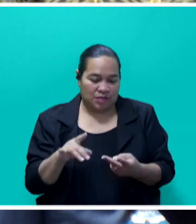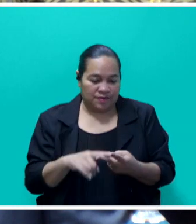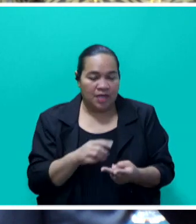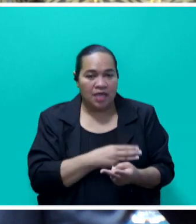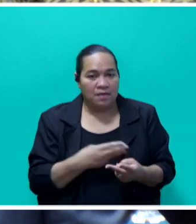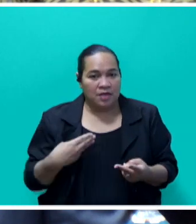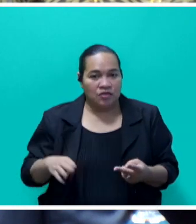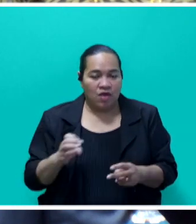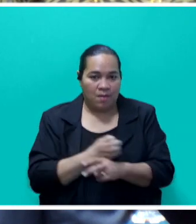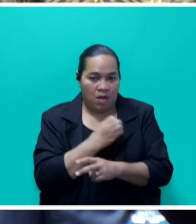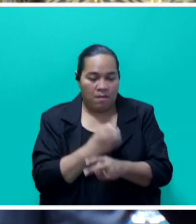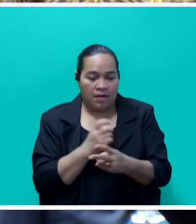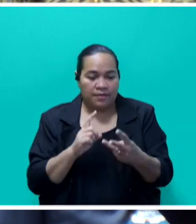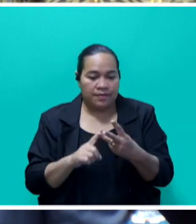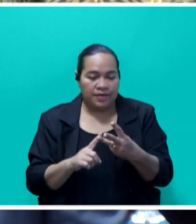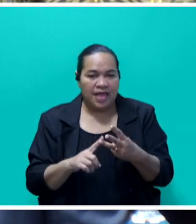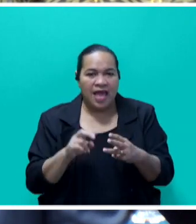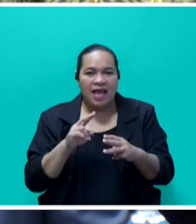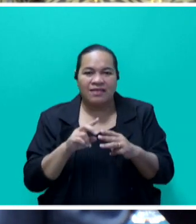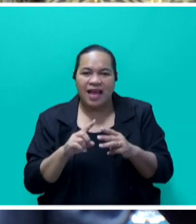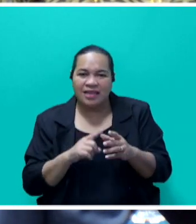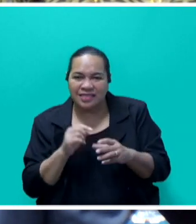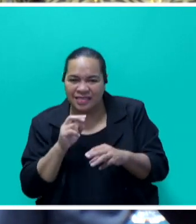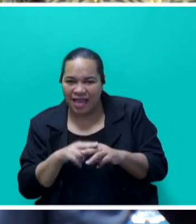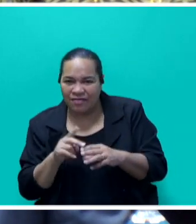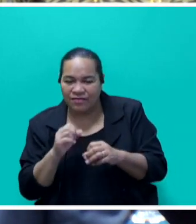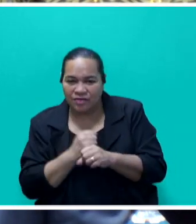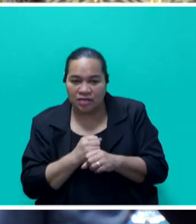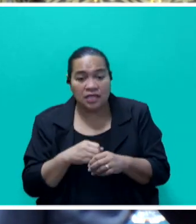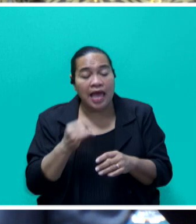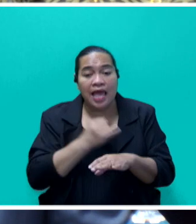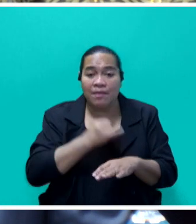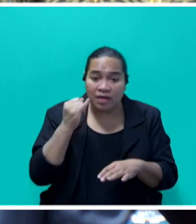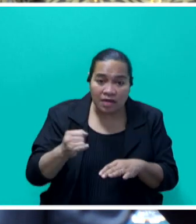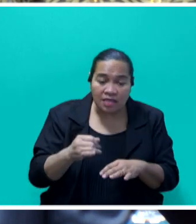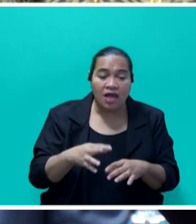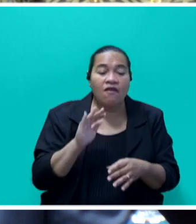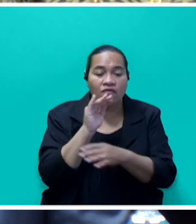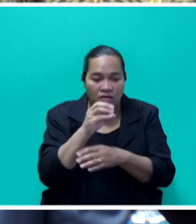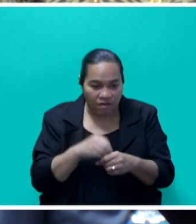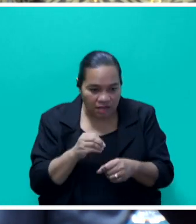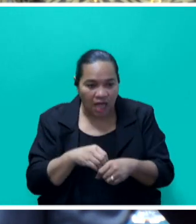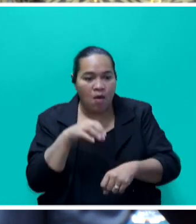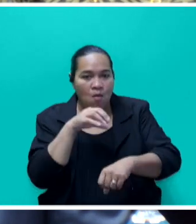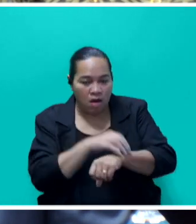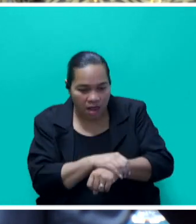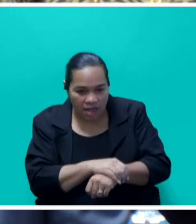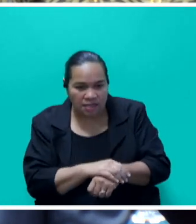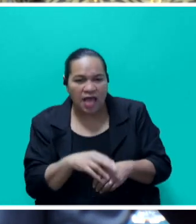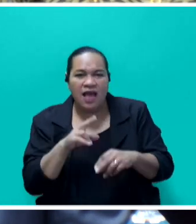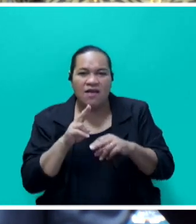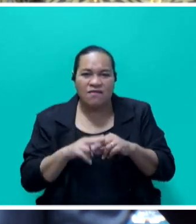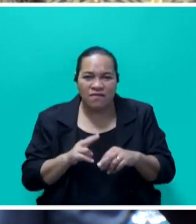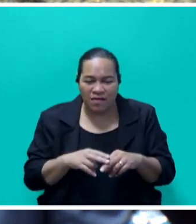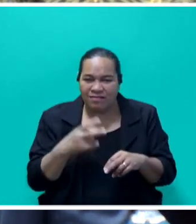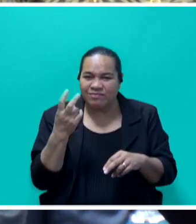of Employment, the SG's office, the Ministry of Foreign Affairs, Immigration, Police, Fiji Revenue and Customs Services, Mr. Speaker,